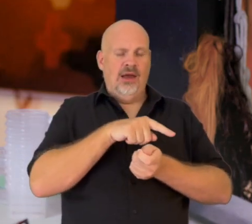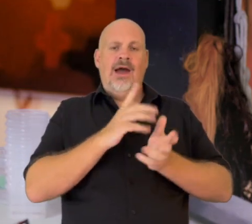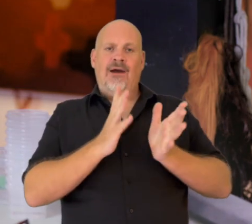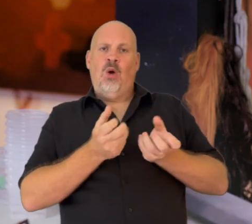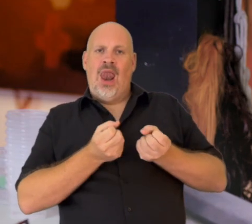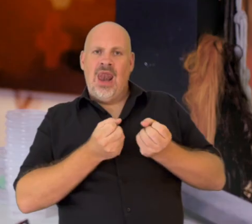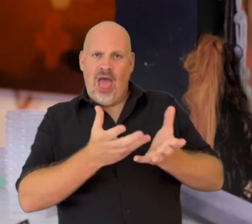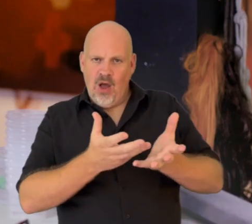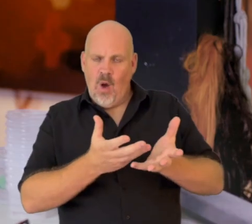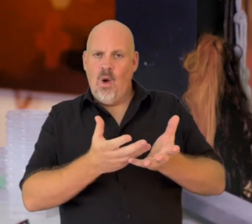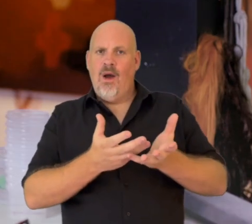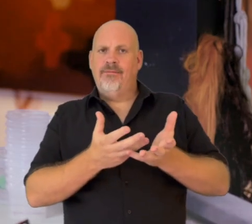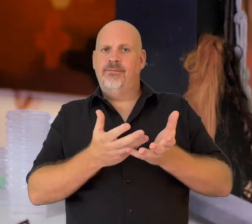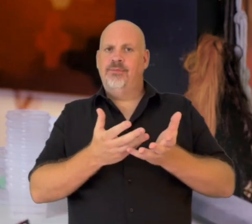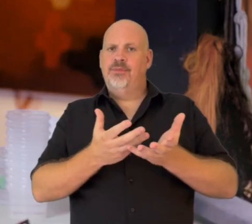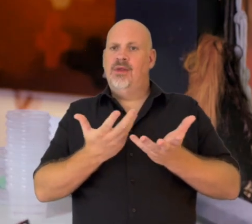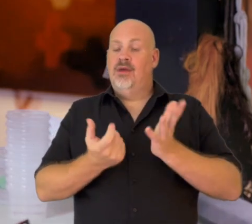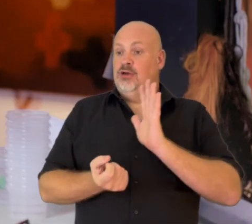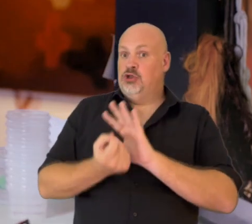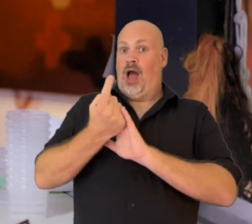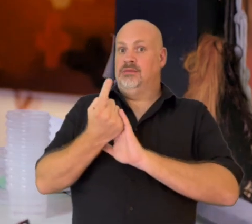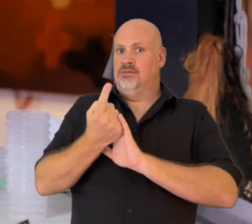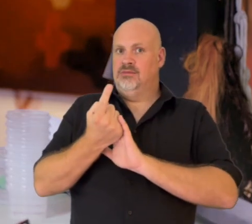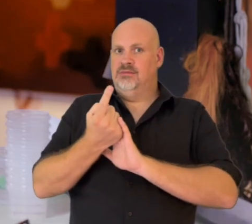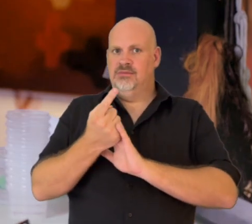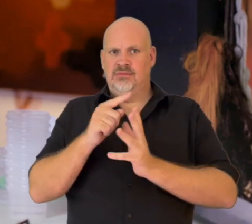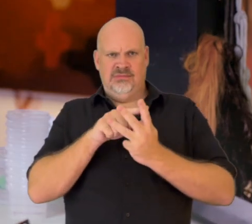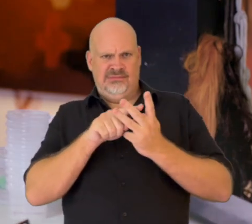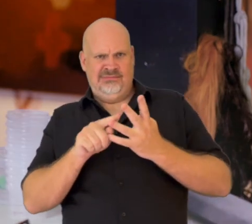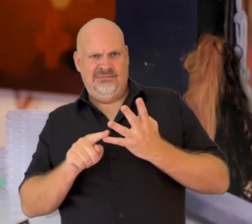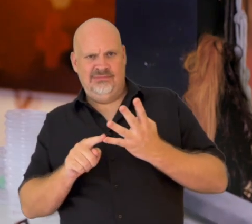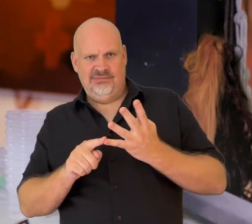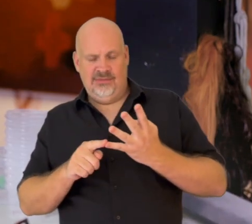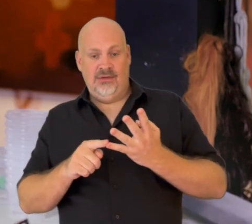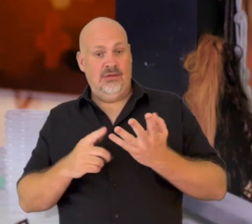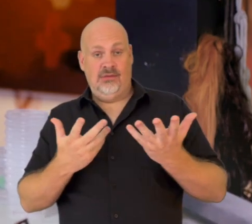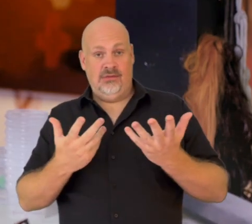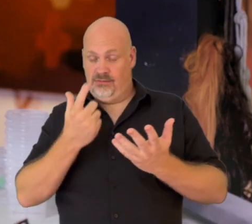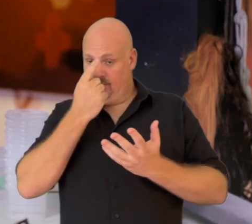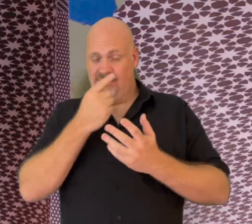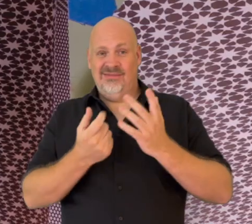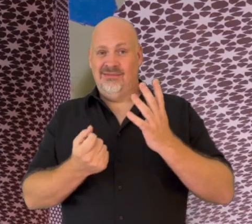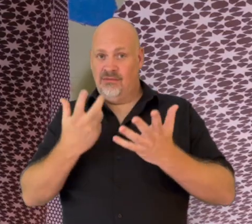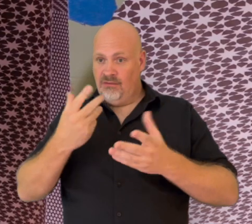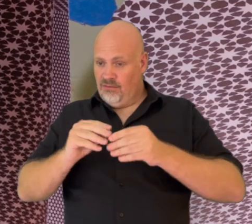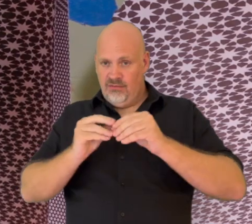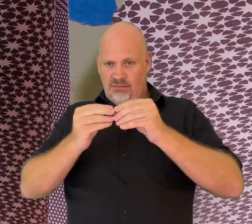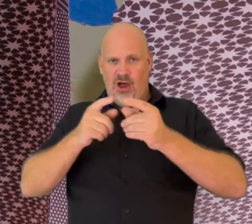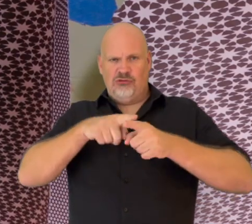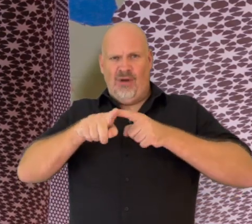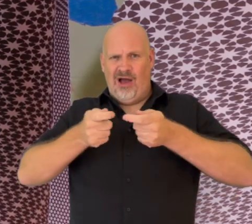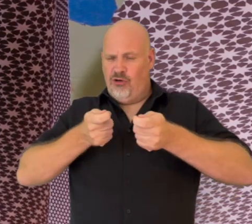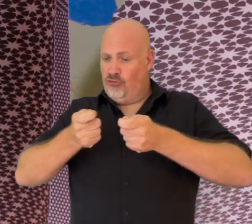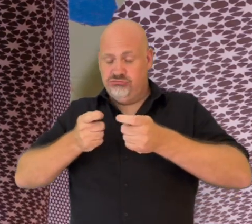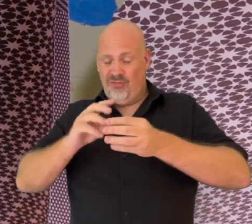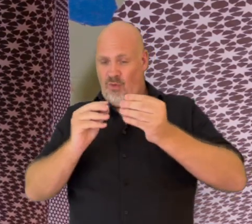often chance creates better results than things you could have done intentionally. For instance, when you rip a piece of